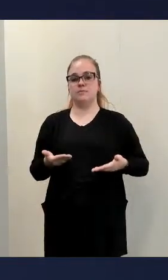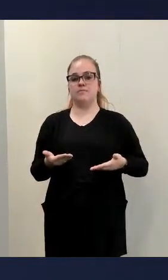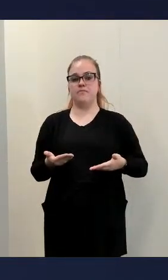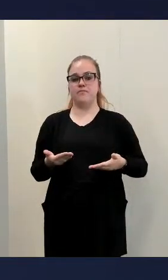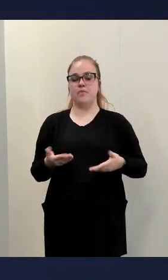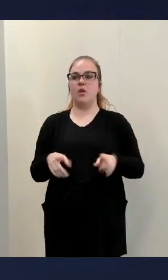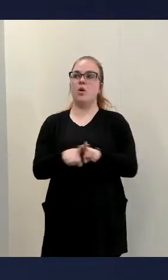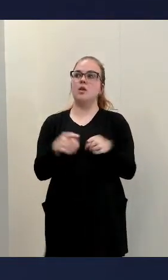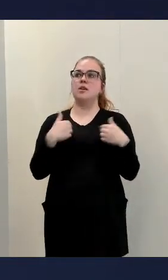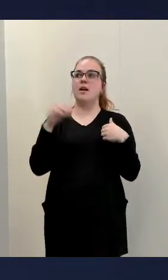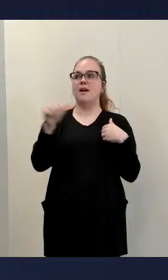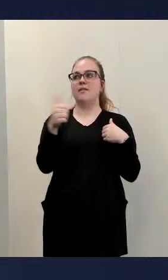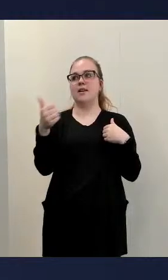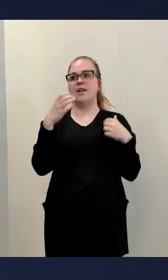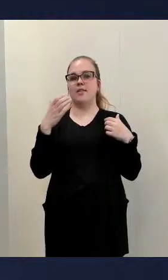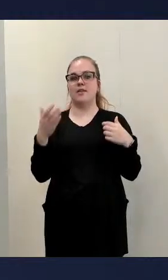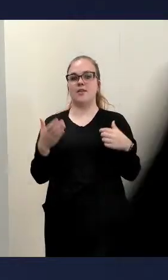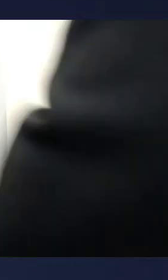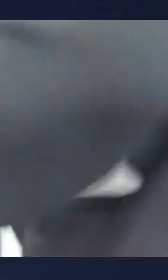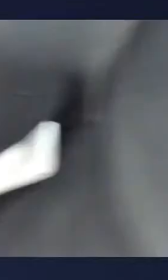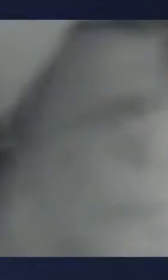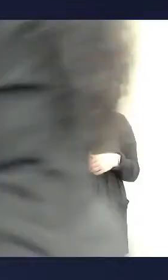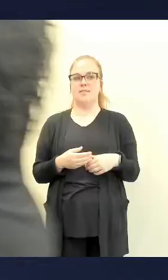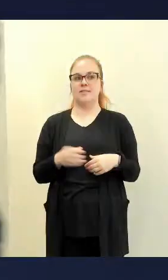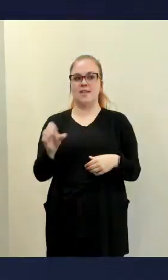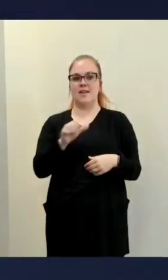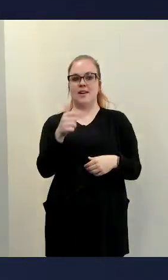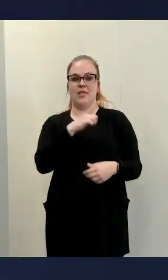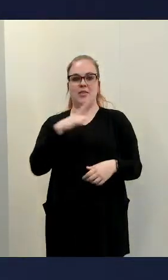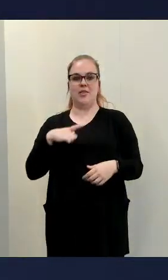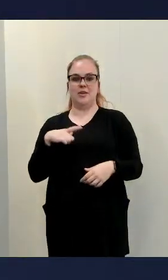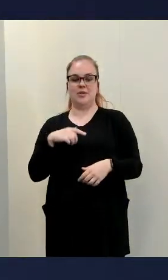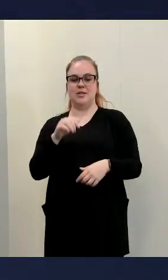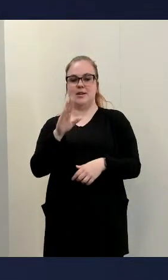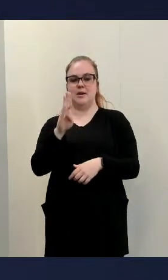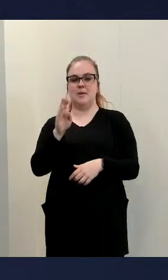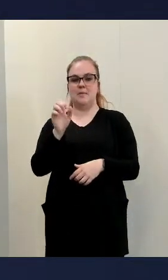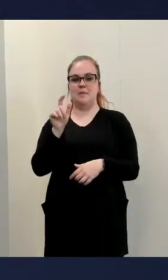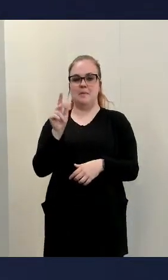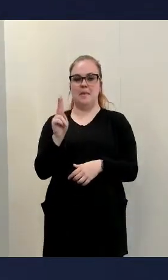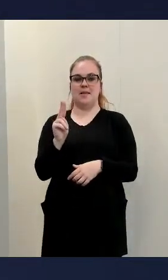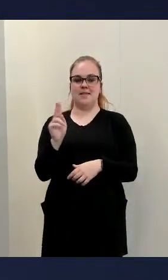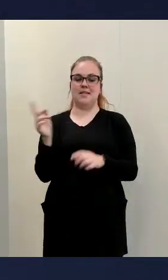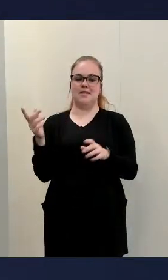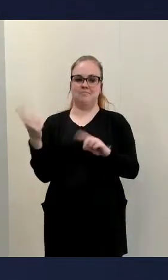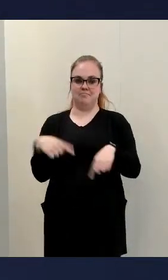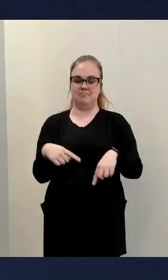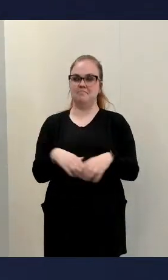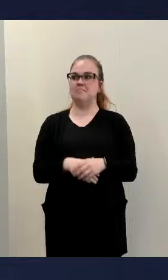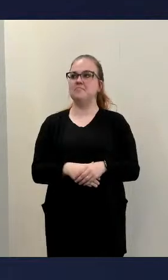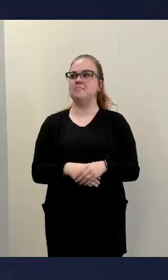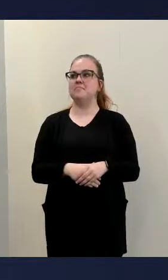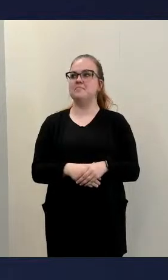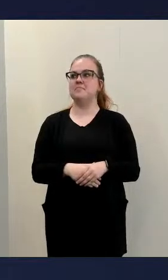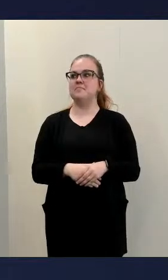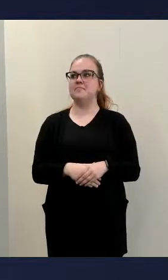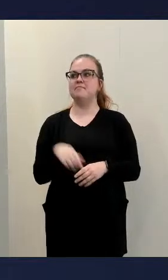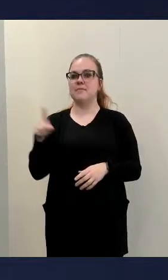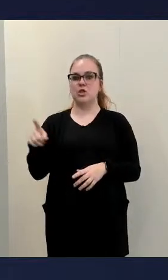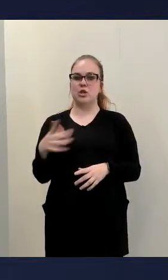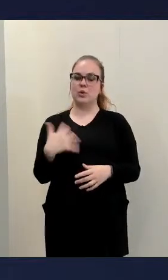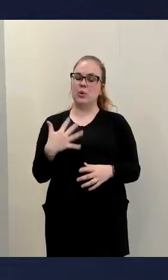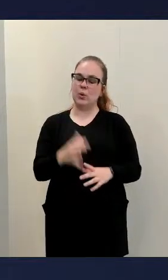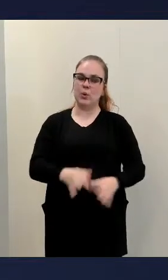well, we also have another guest that just walked in, our chairwoman of the legislature, April Baskin. As I noted earlier, Chairwoman Baskin has been a